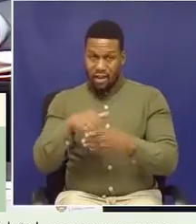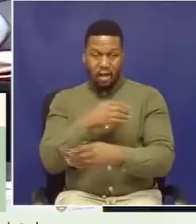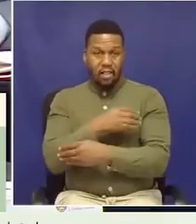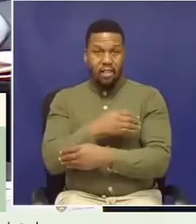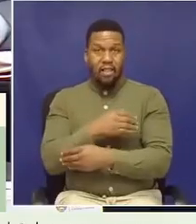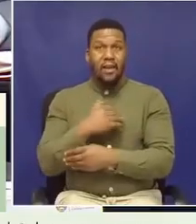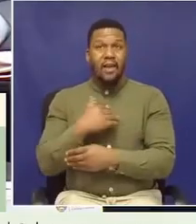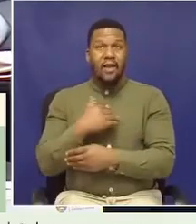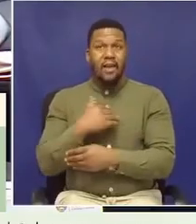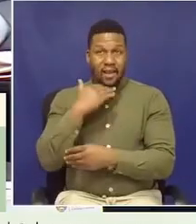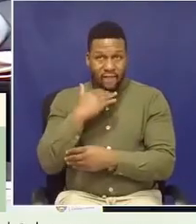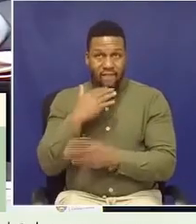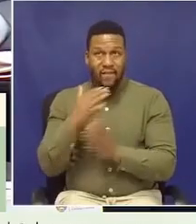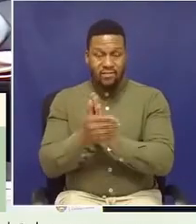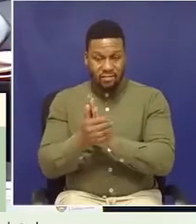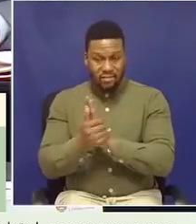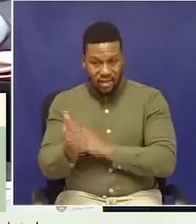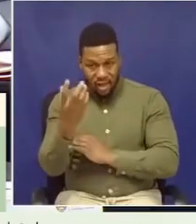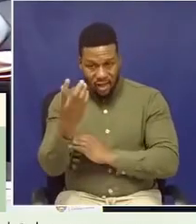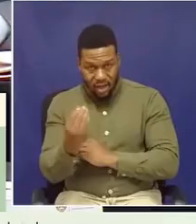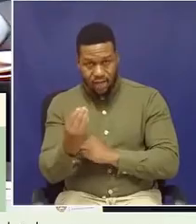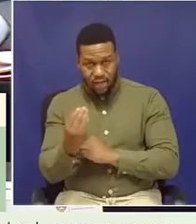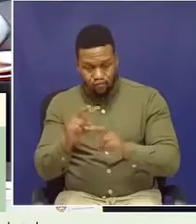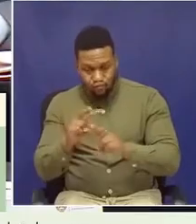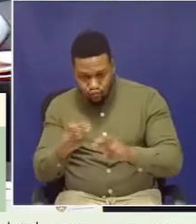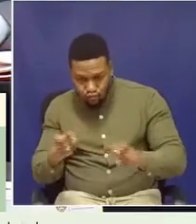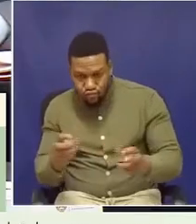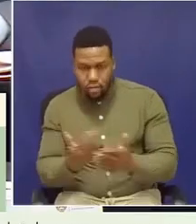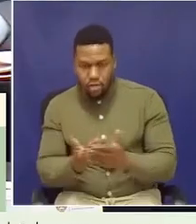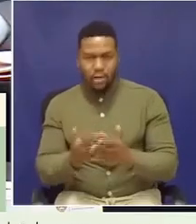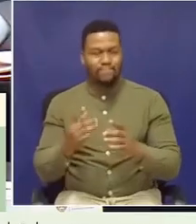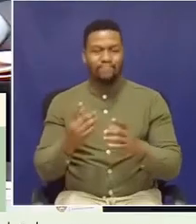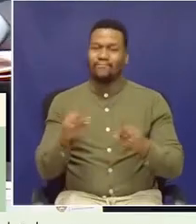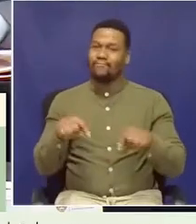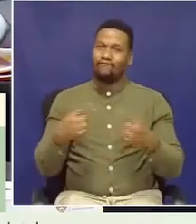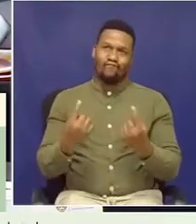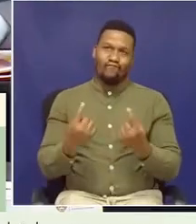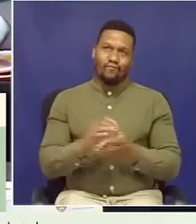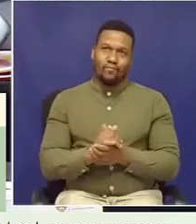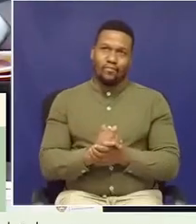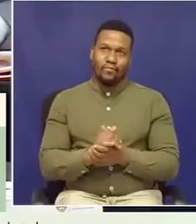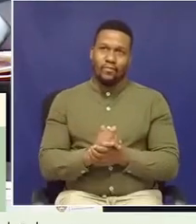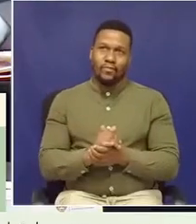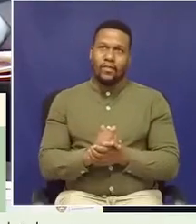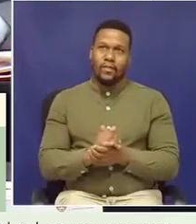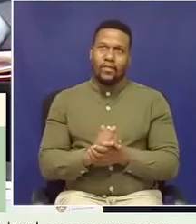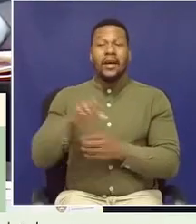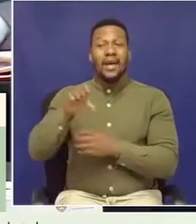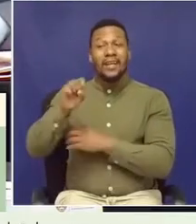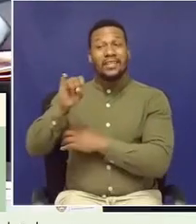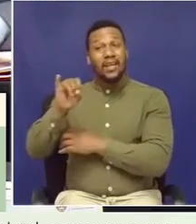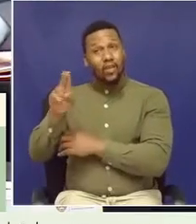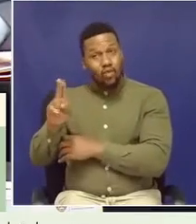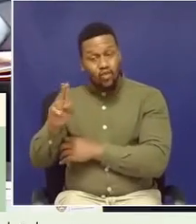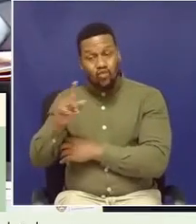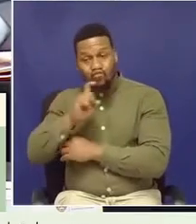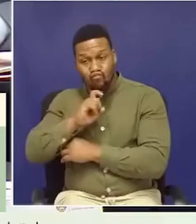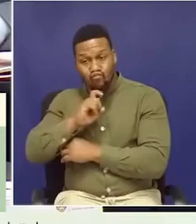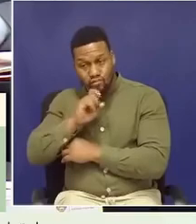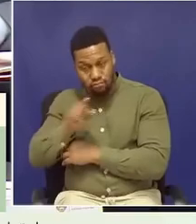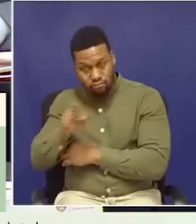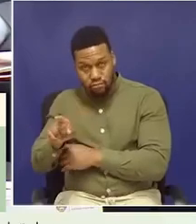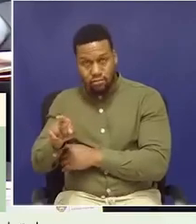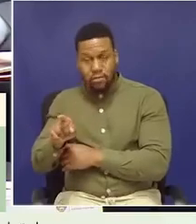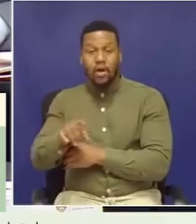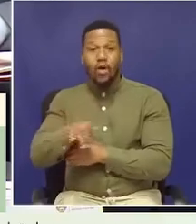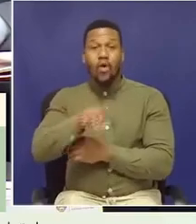referred to external service providers, as I've said, such as a special investigating unit. Of the 117, because